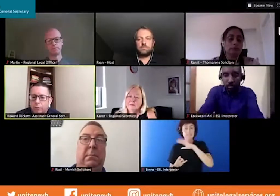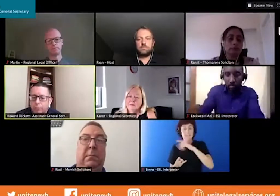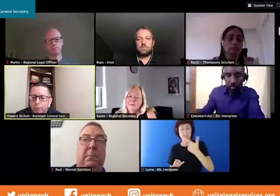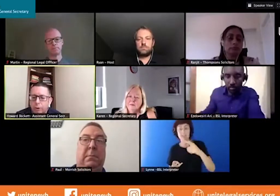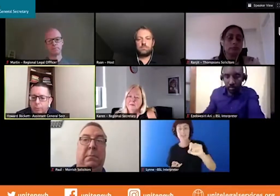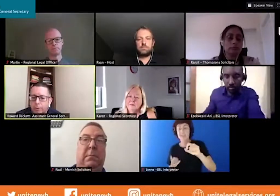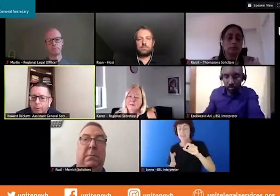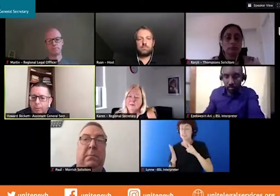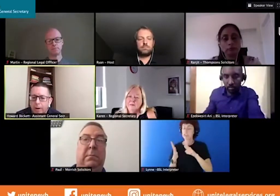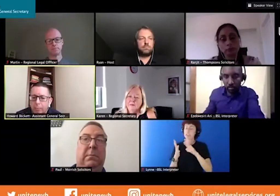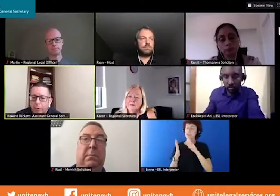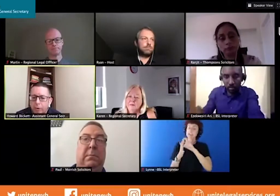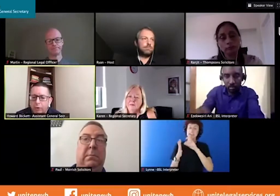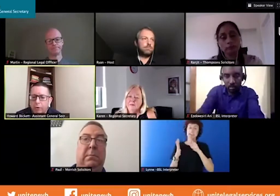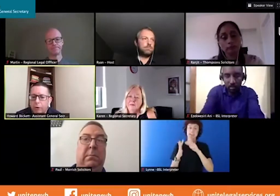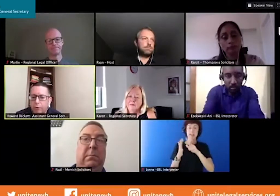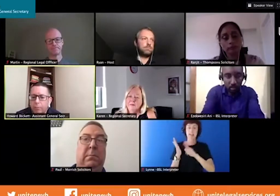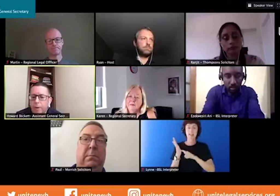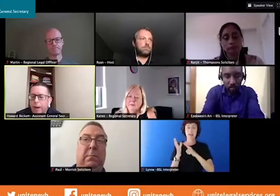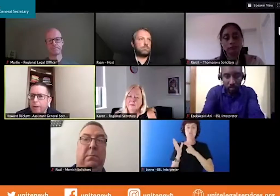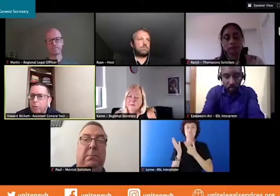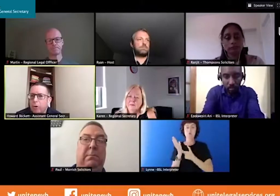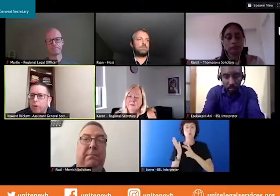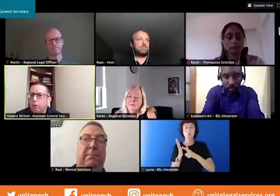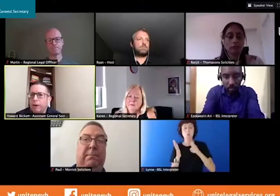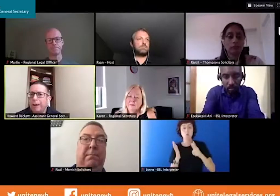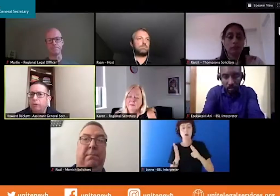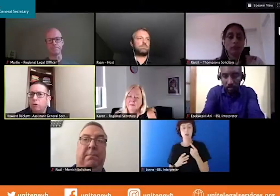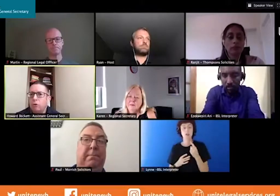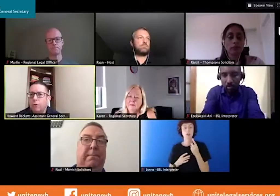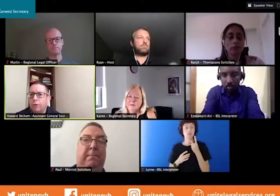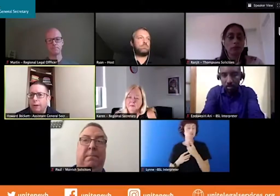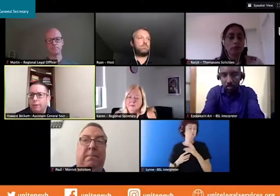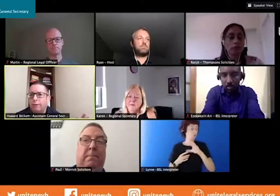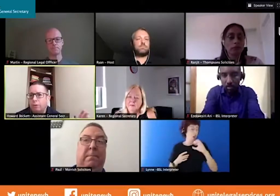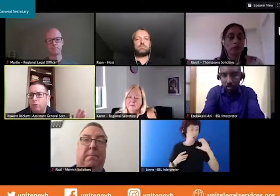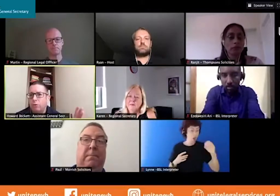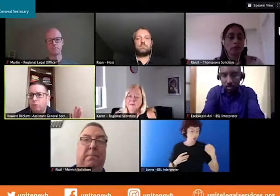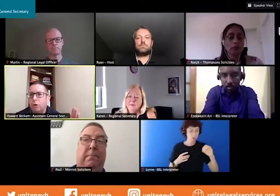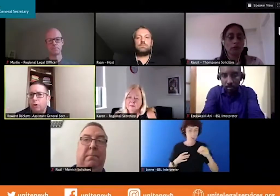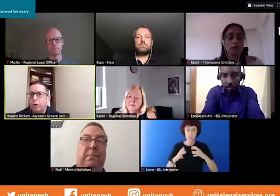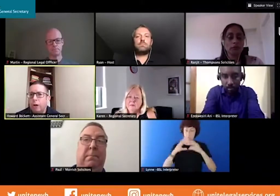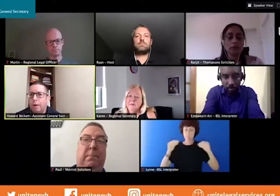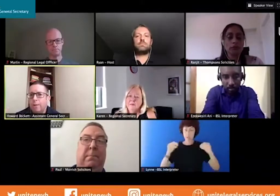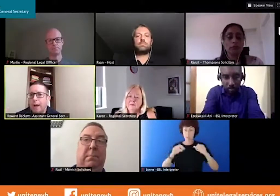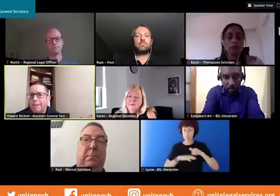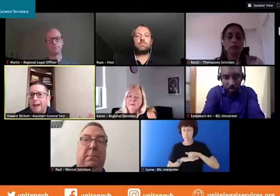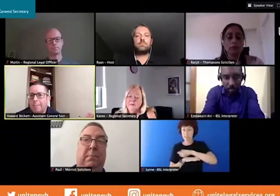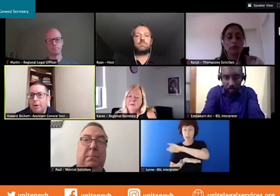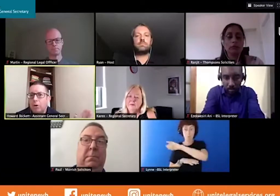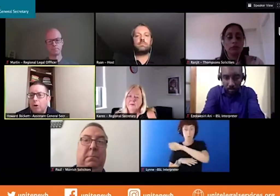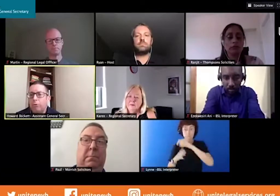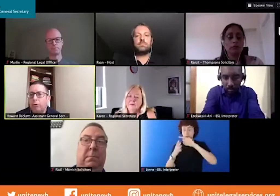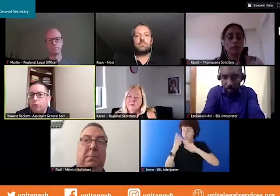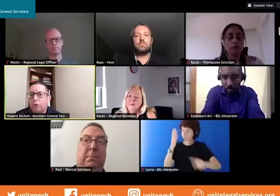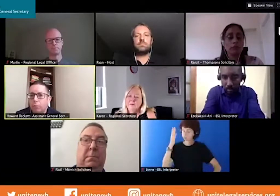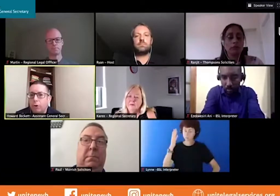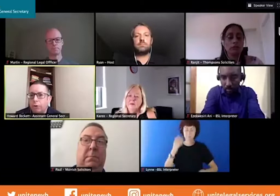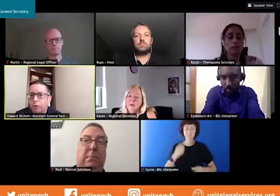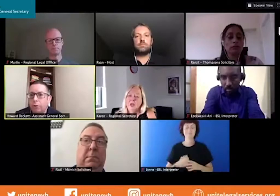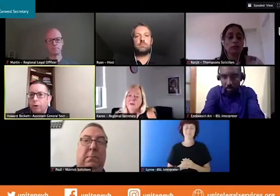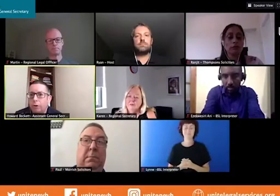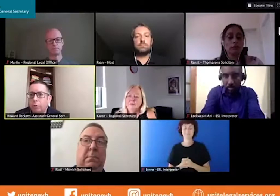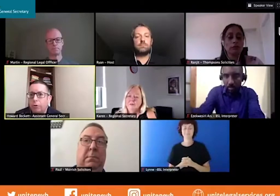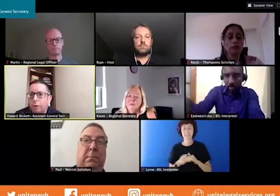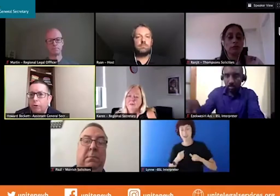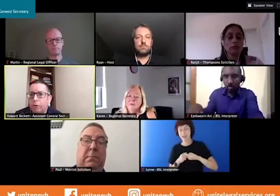Airport, 200 Magdalen workers, and so the list goes on. A pandemic of job losses is what's being created by